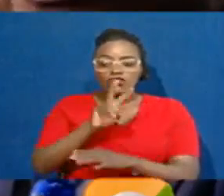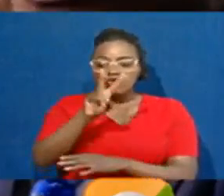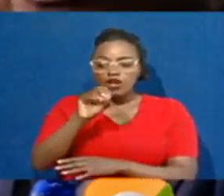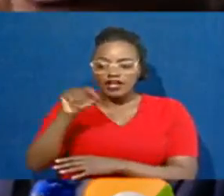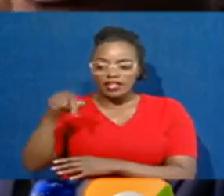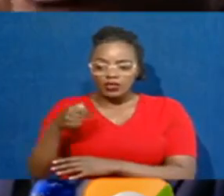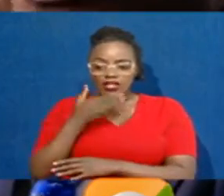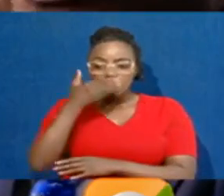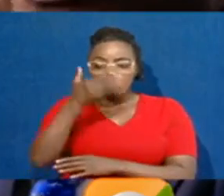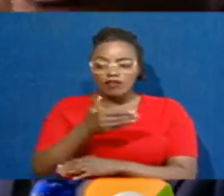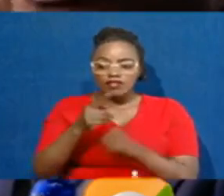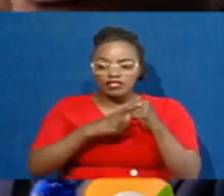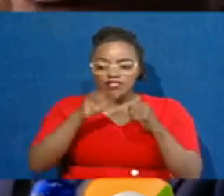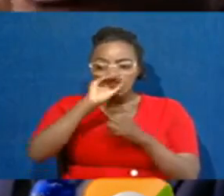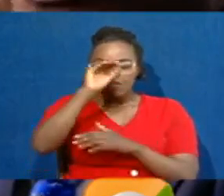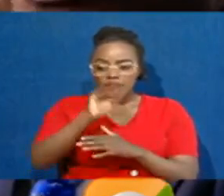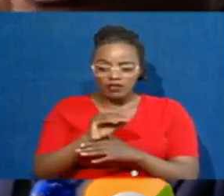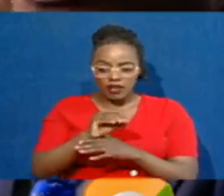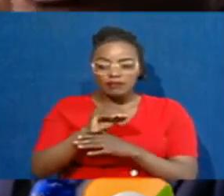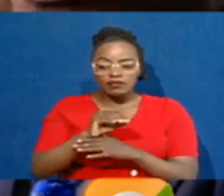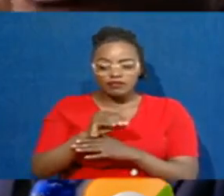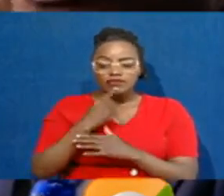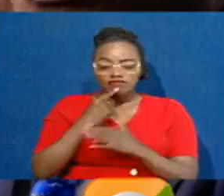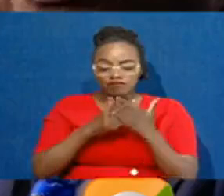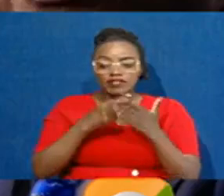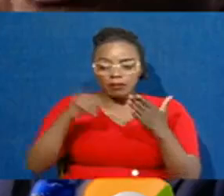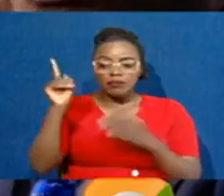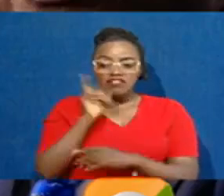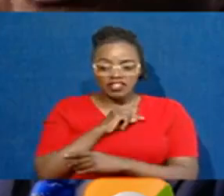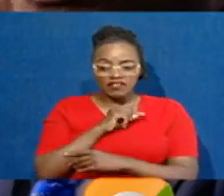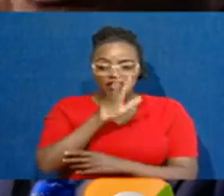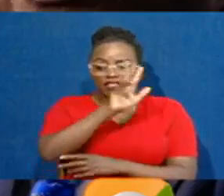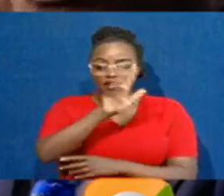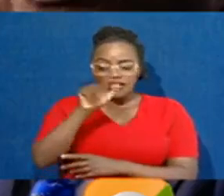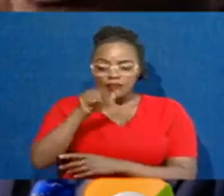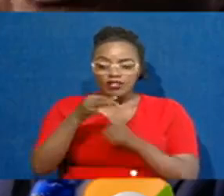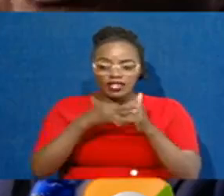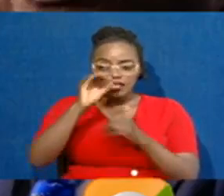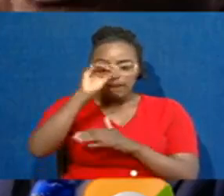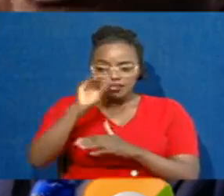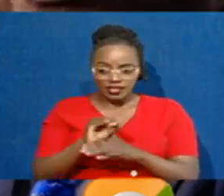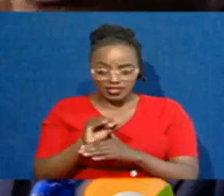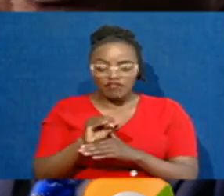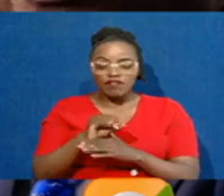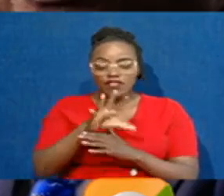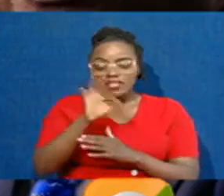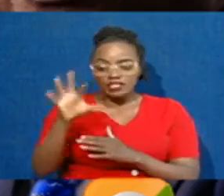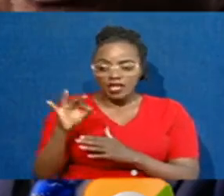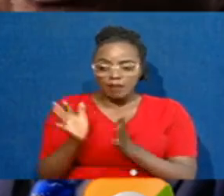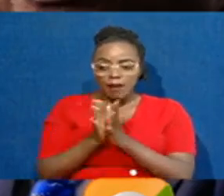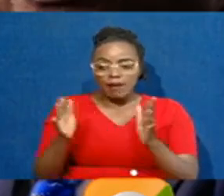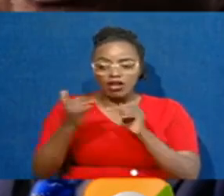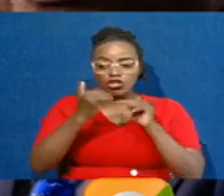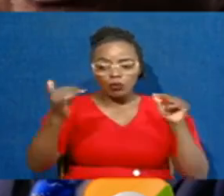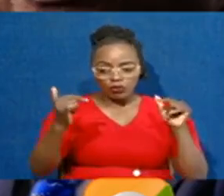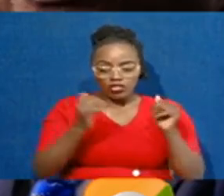200,000 respondents, where 65.1% gave the motion a nod, while 33.8% of the sampled public